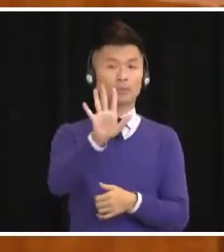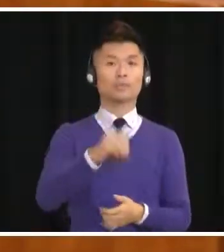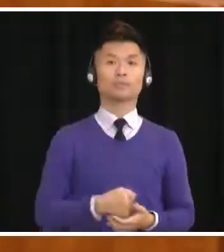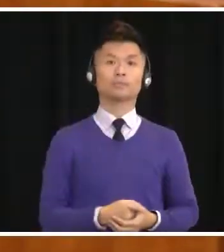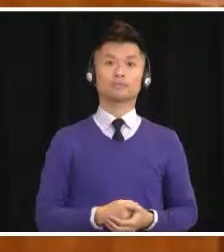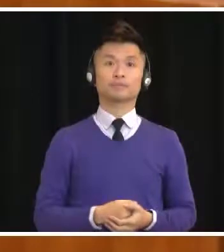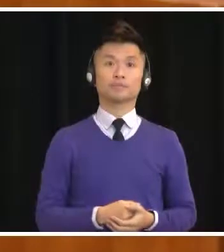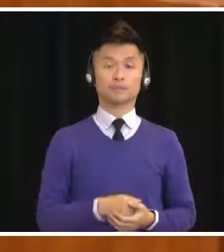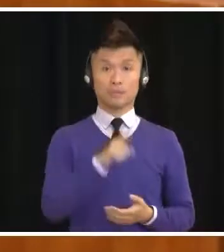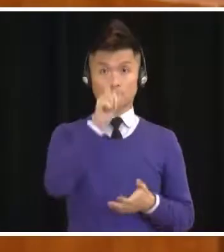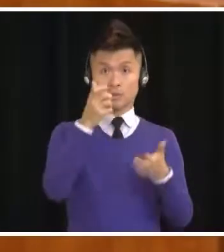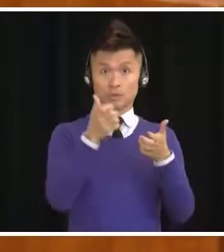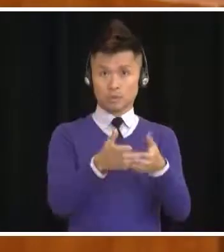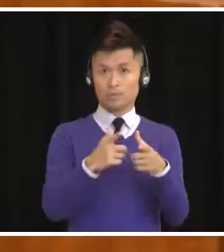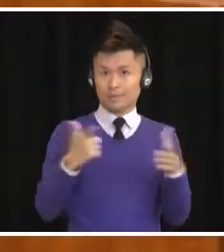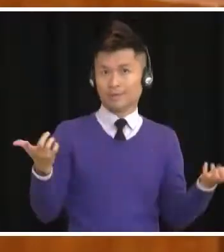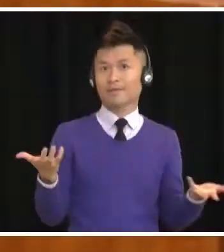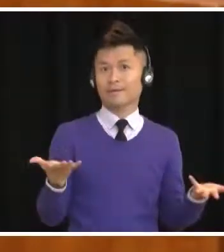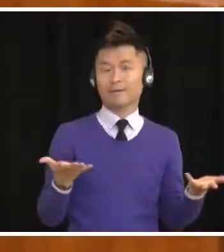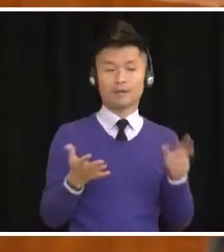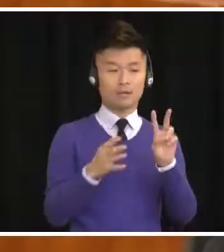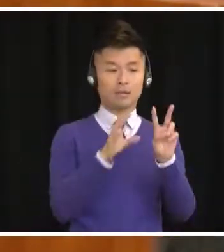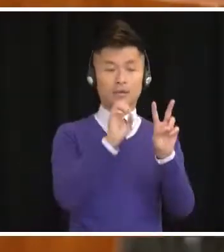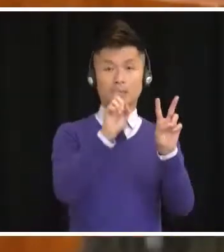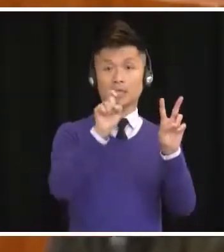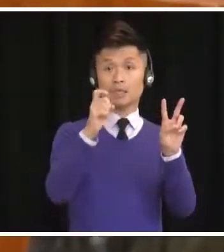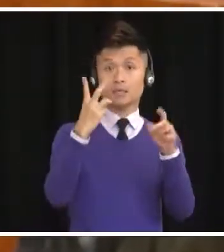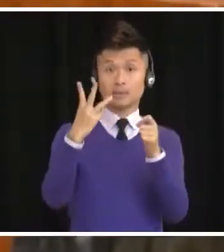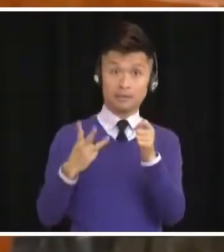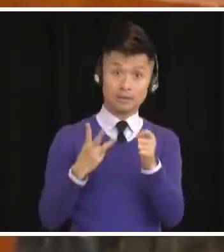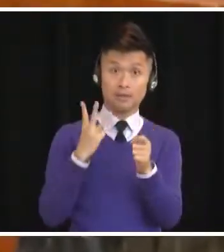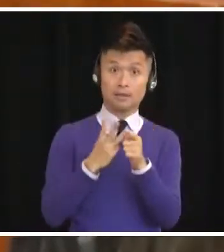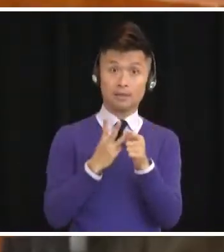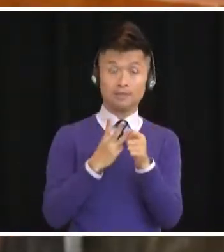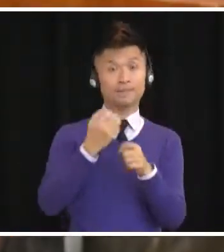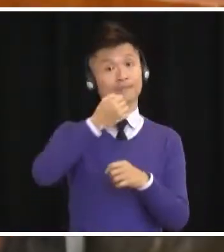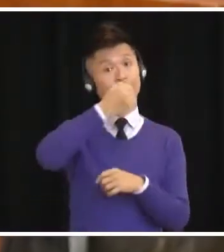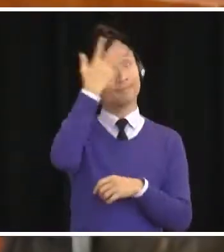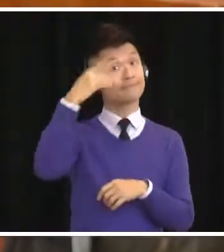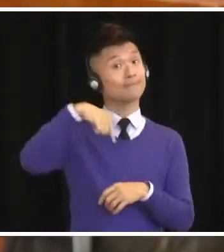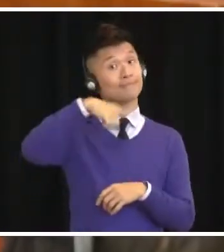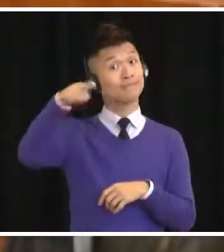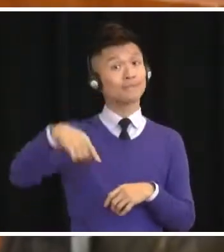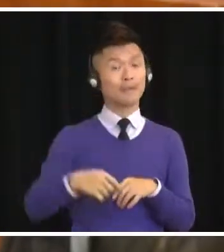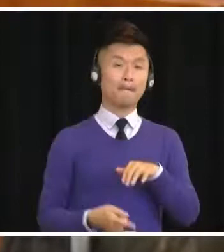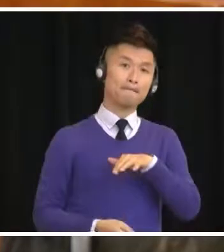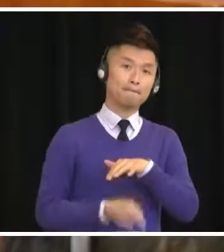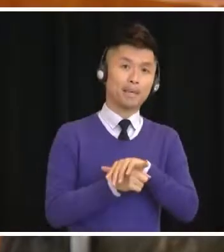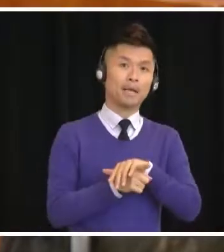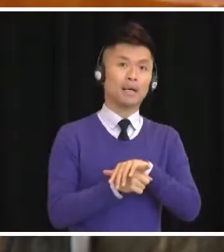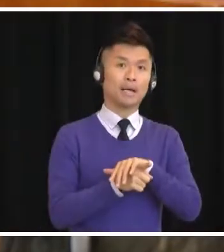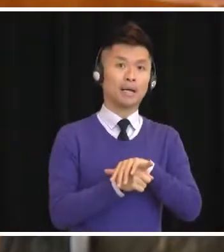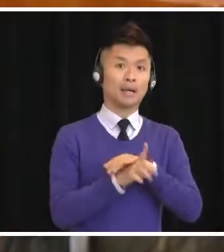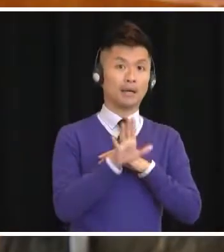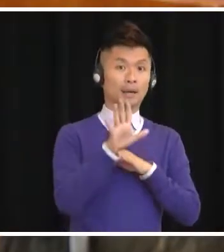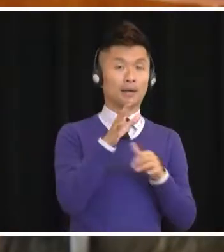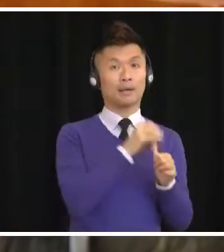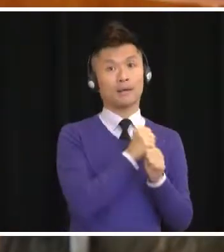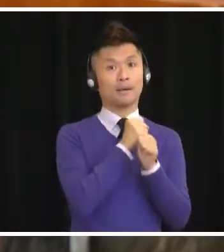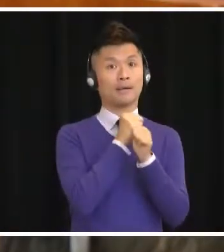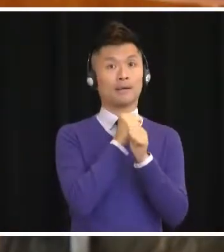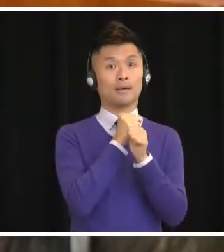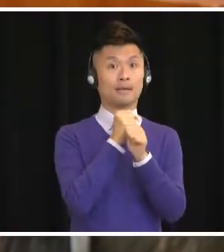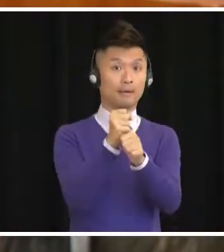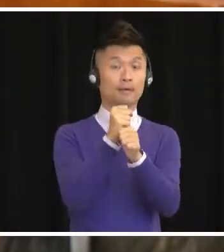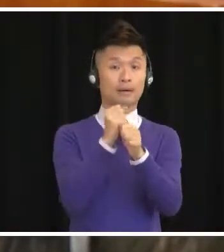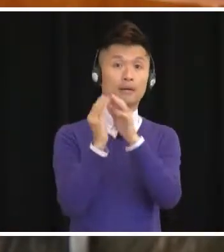staff members. Can I give you an example? Yes. In 2013, a